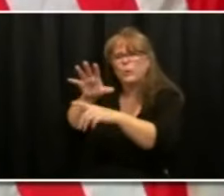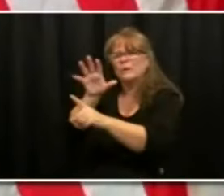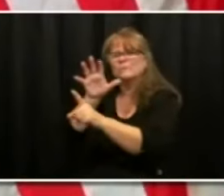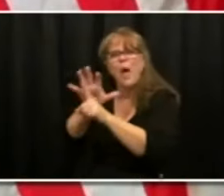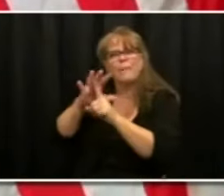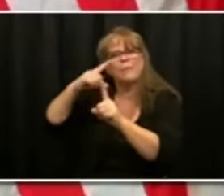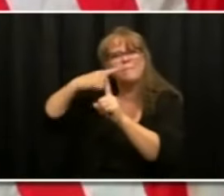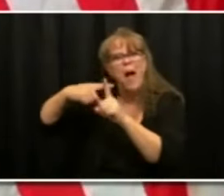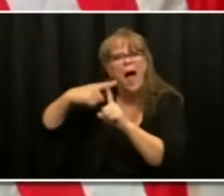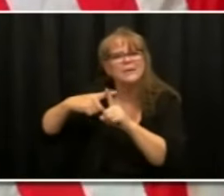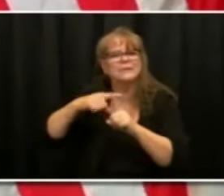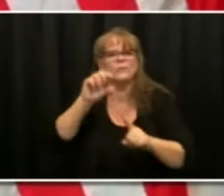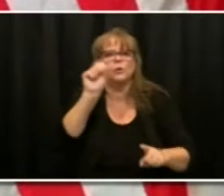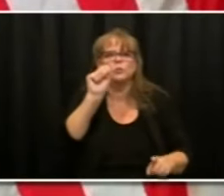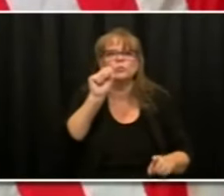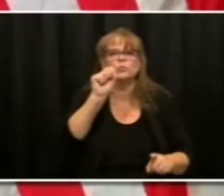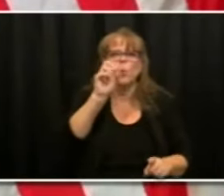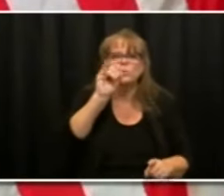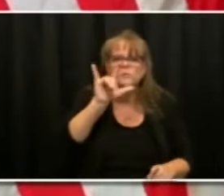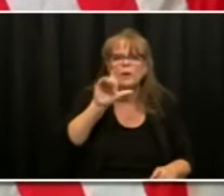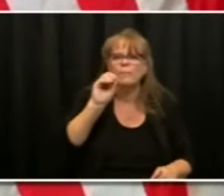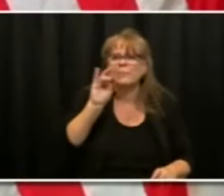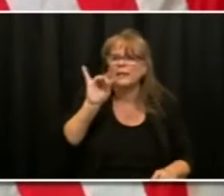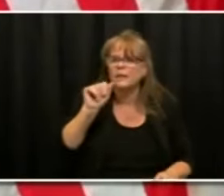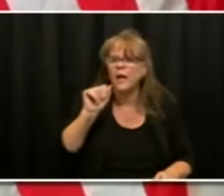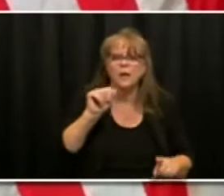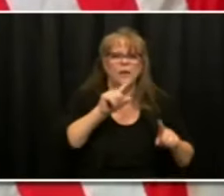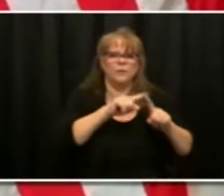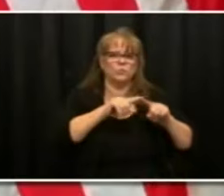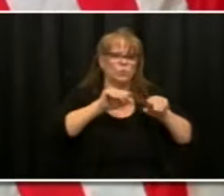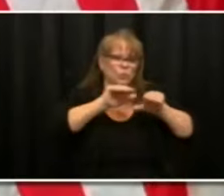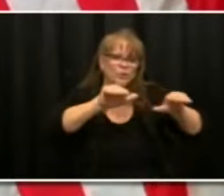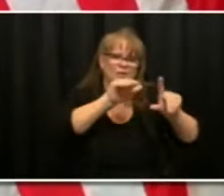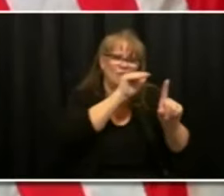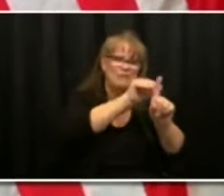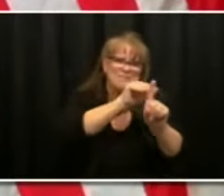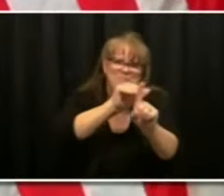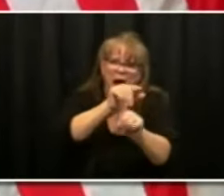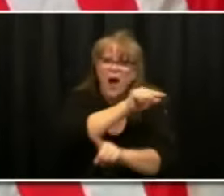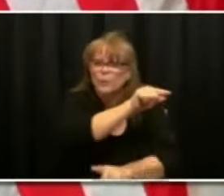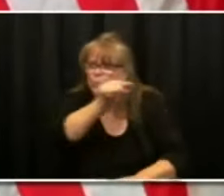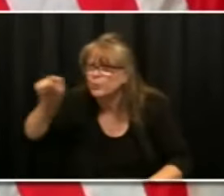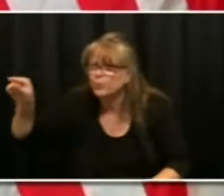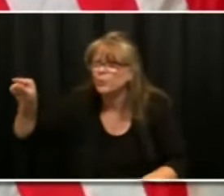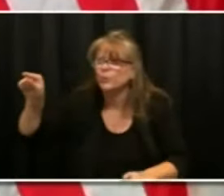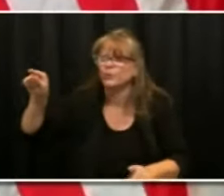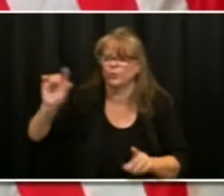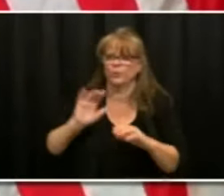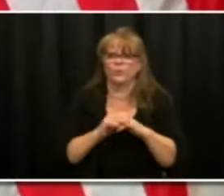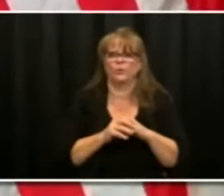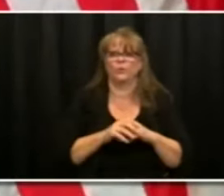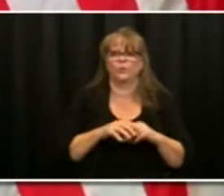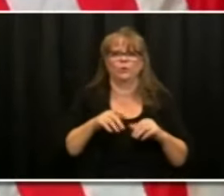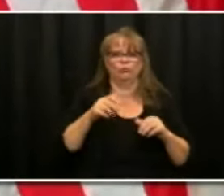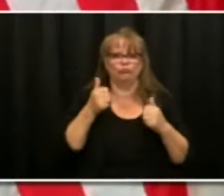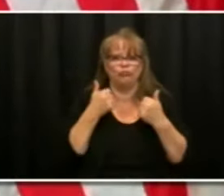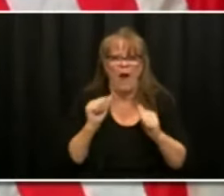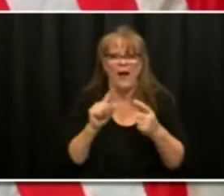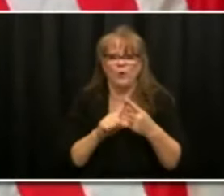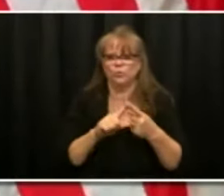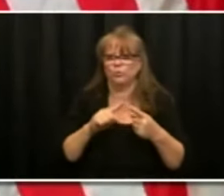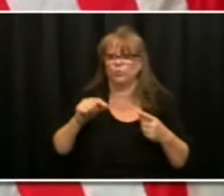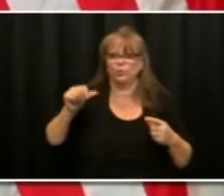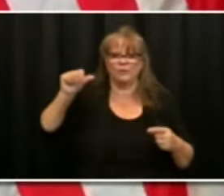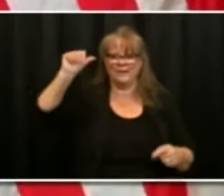in a public-facing way that moves the bar on the single most important factor in reducing the spread of coronavirus, and that